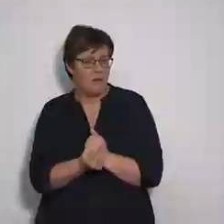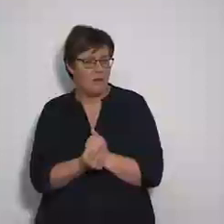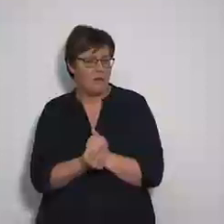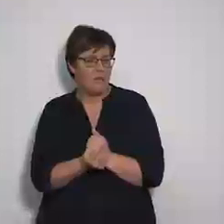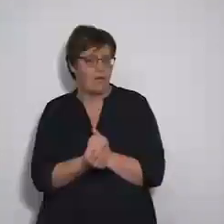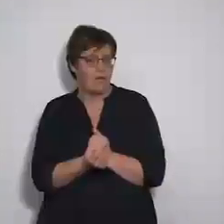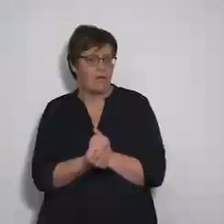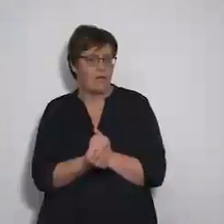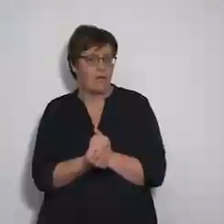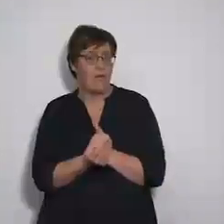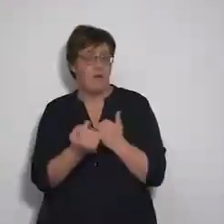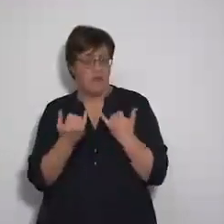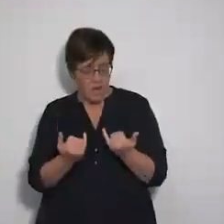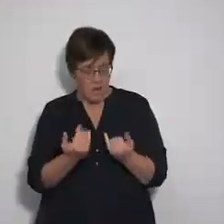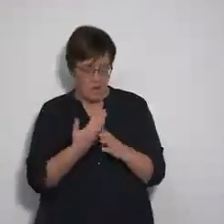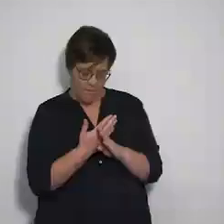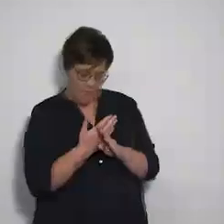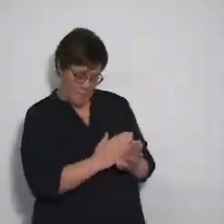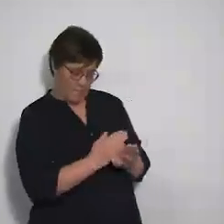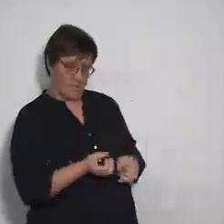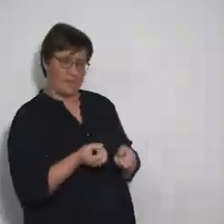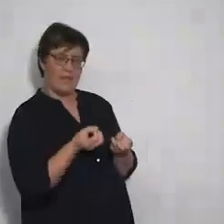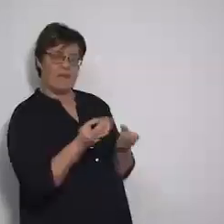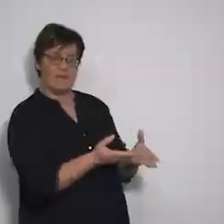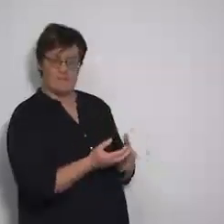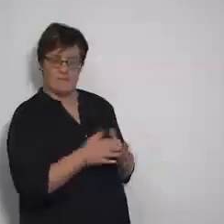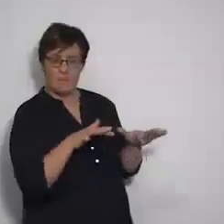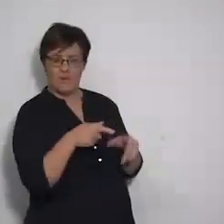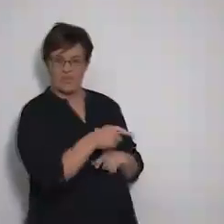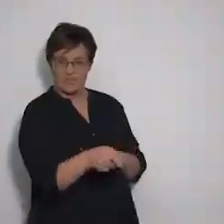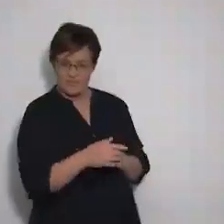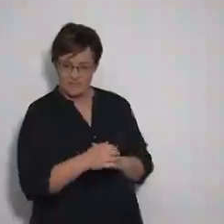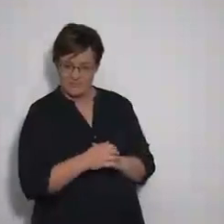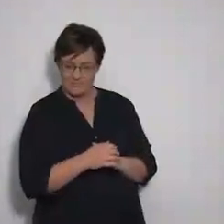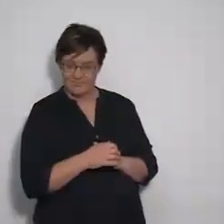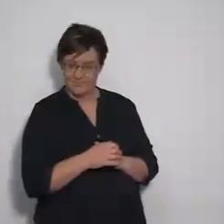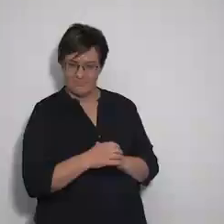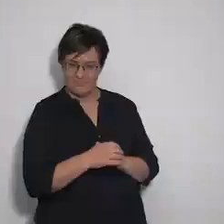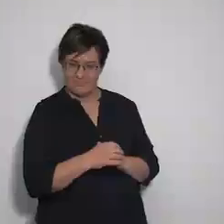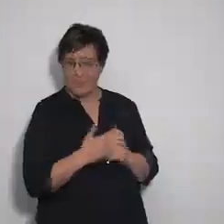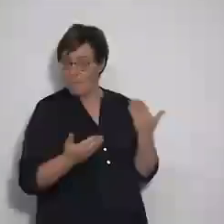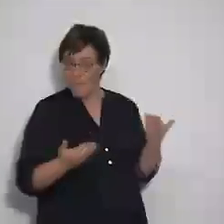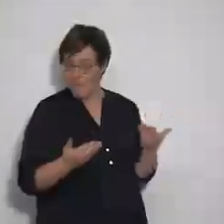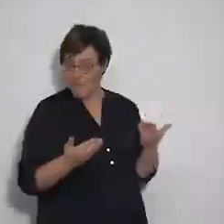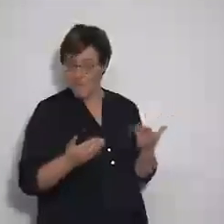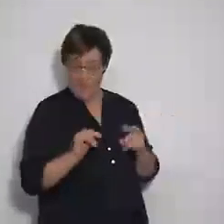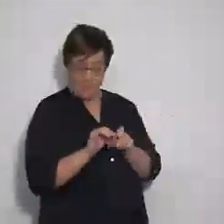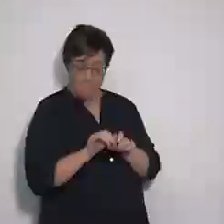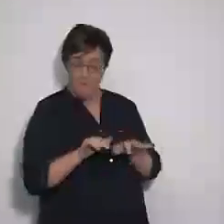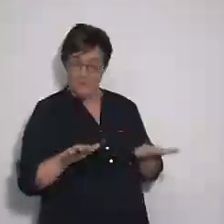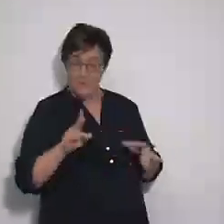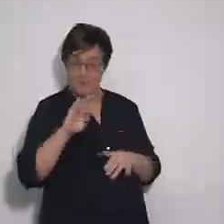if we in fact placed limits on the population. What if we took